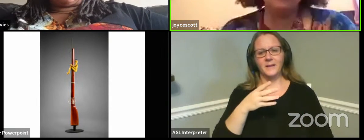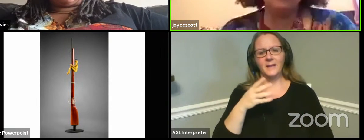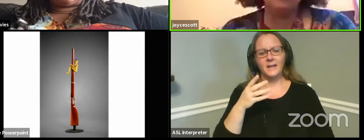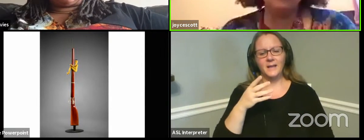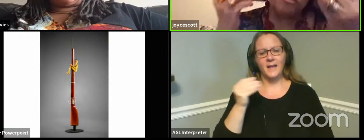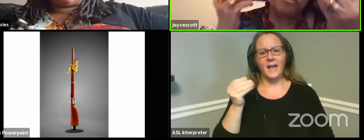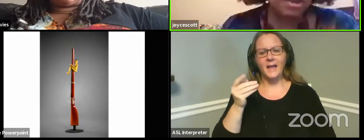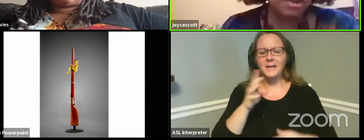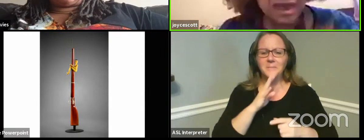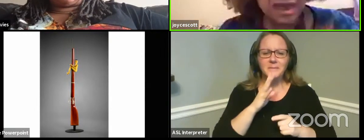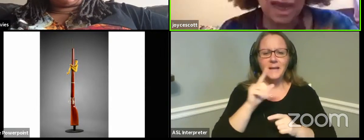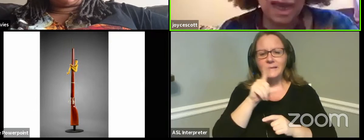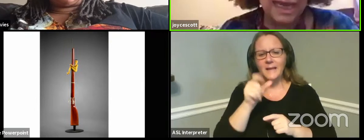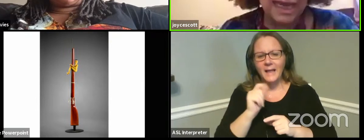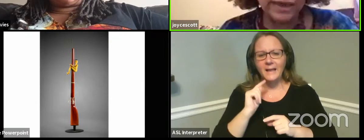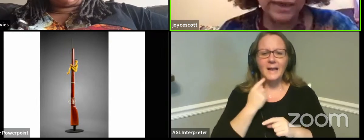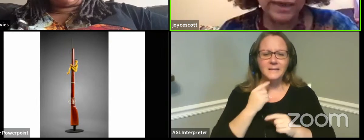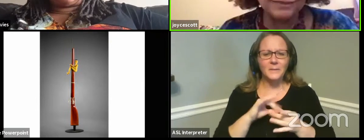me.